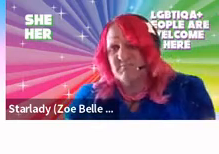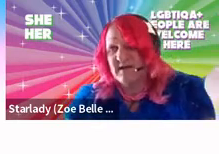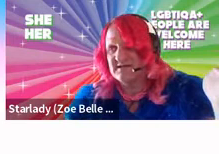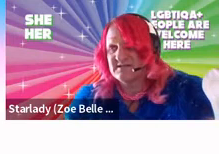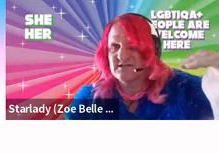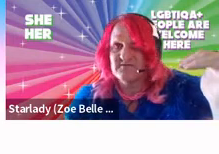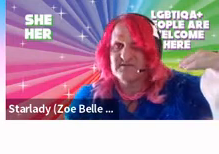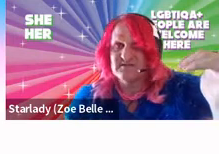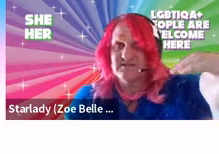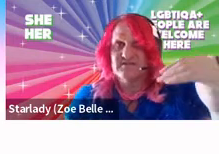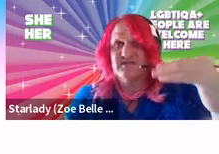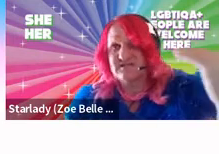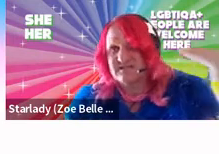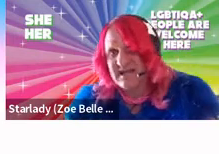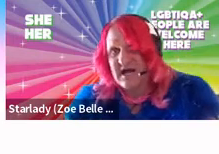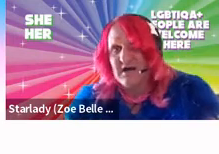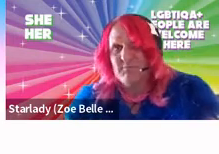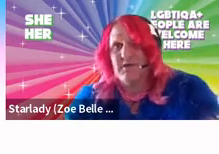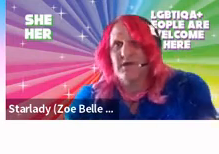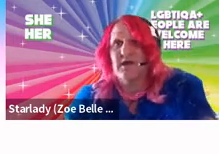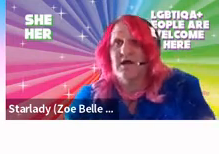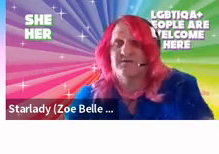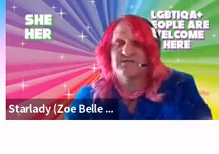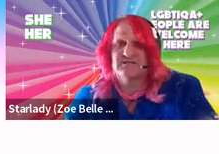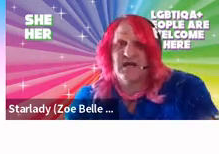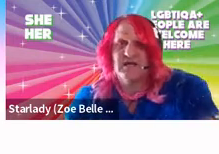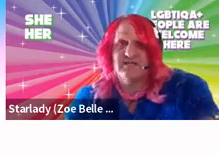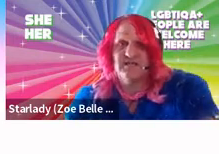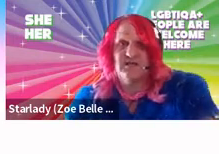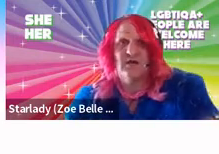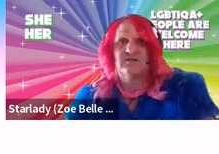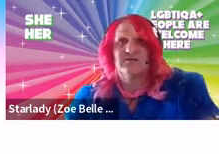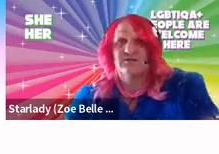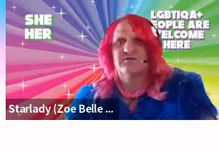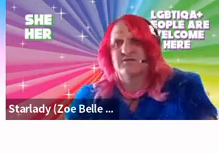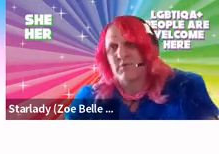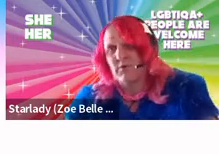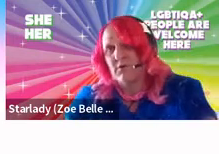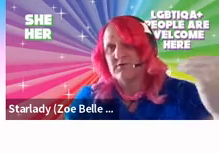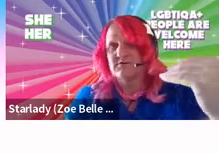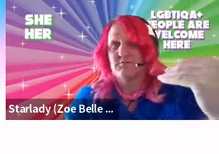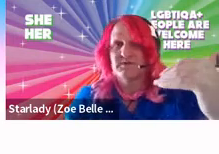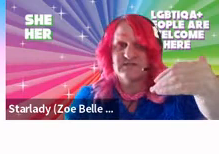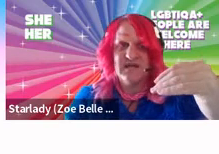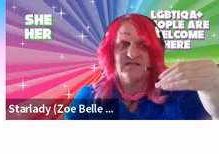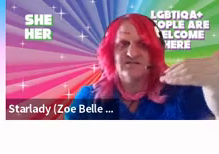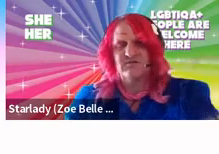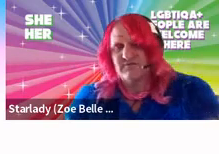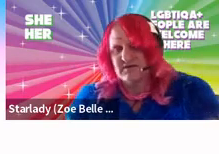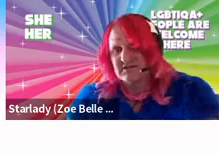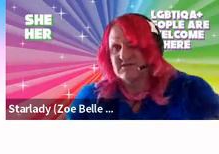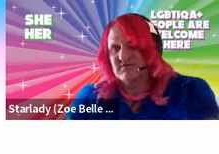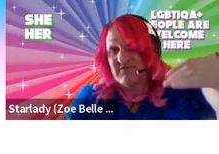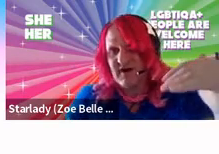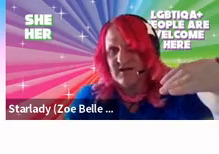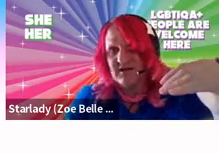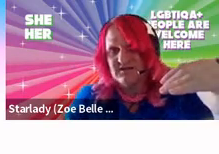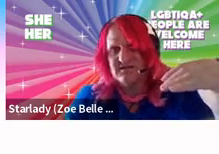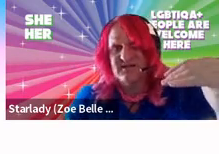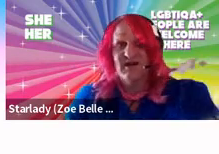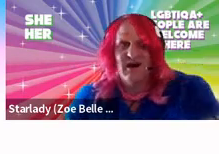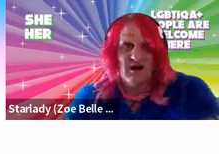of gendered-based services that are set up in our society to support or protect victims